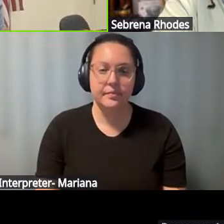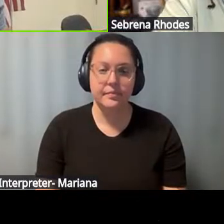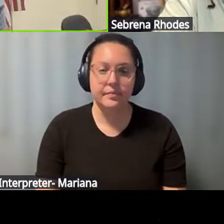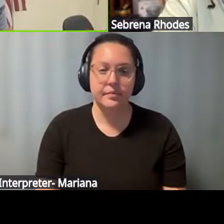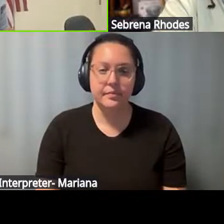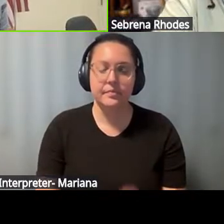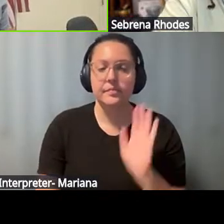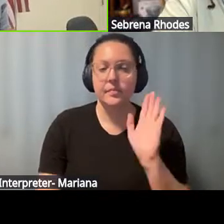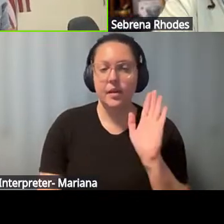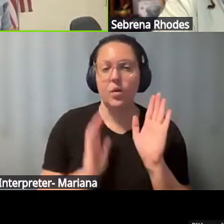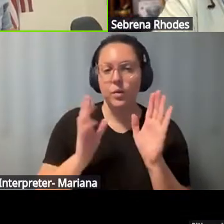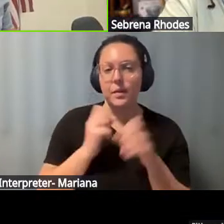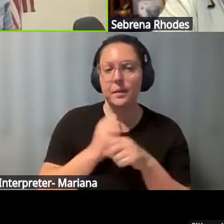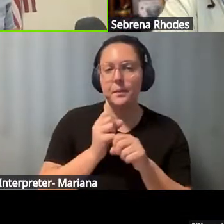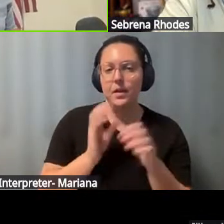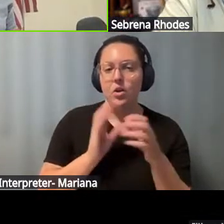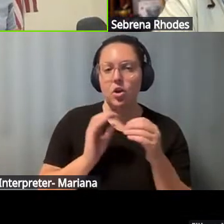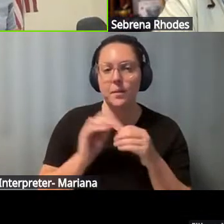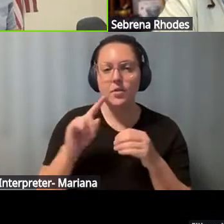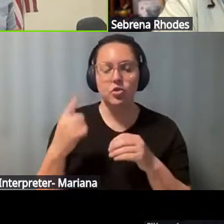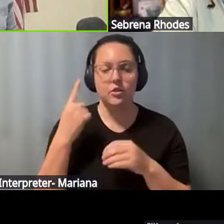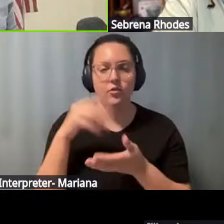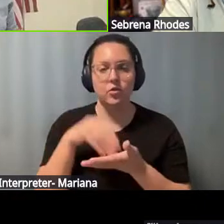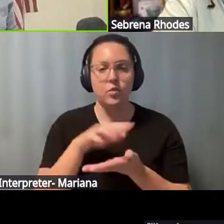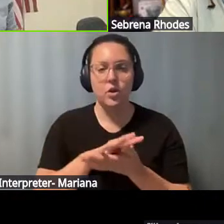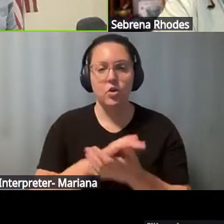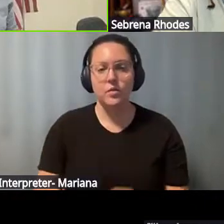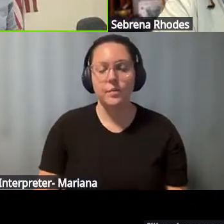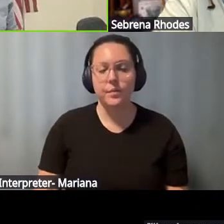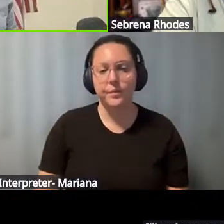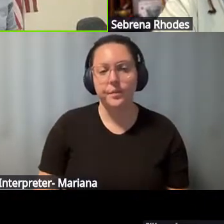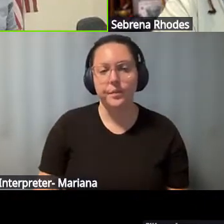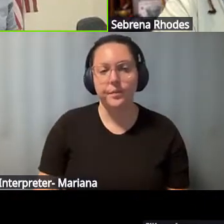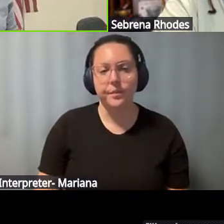I'll make a comment just for the record.